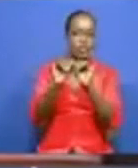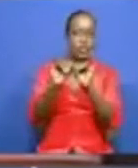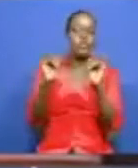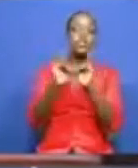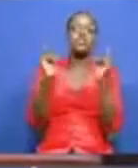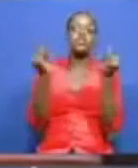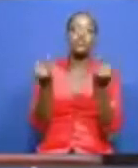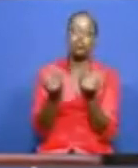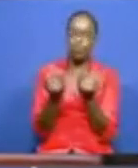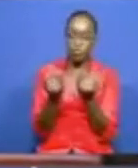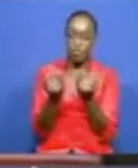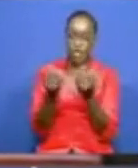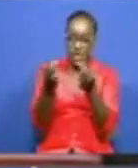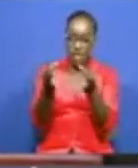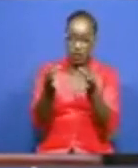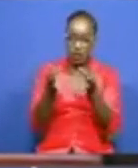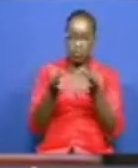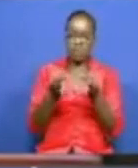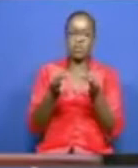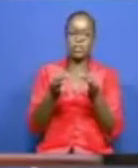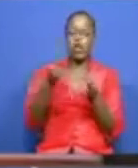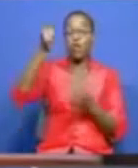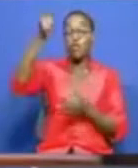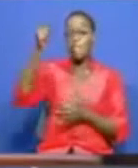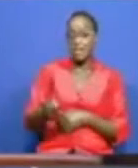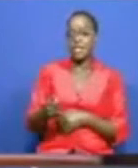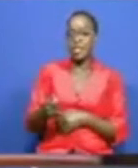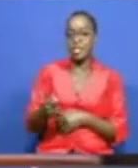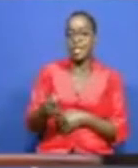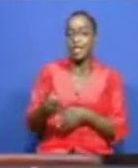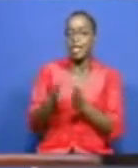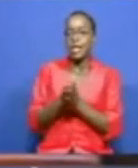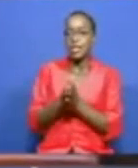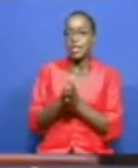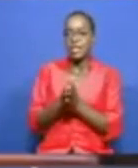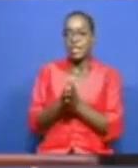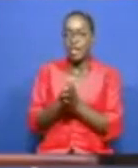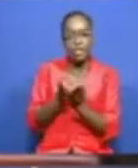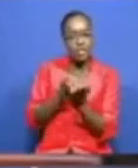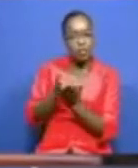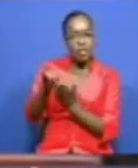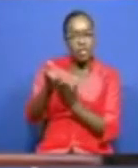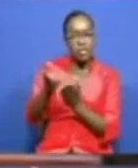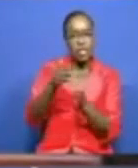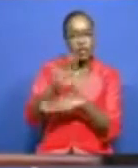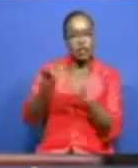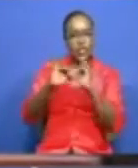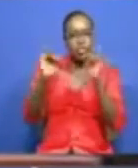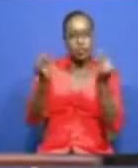institution, accountability of judges, and transparency across the